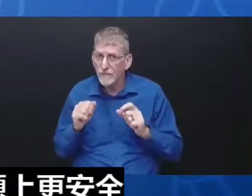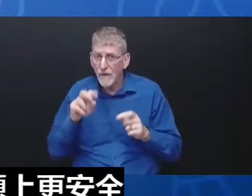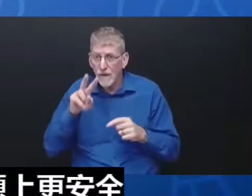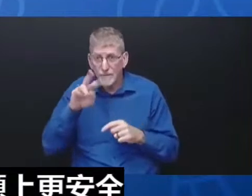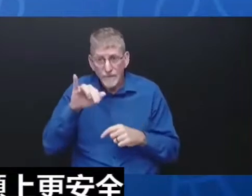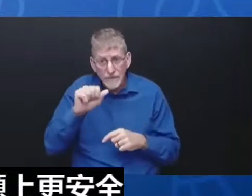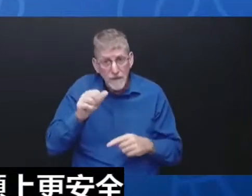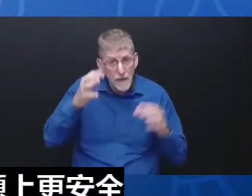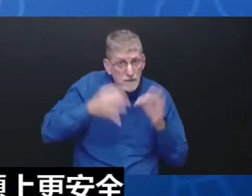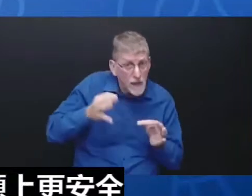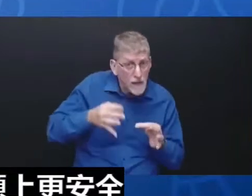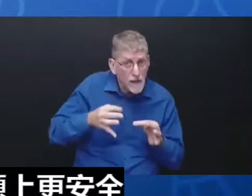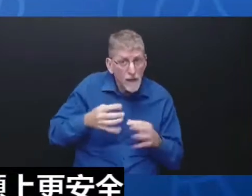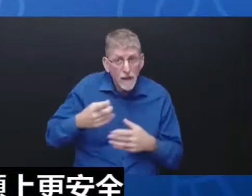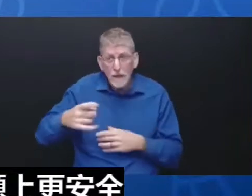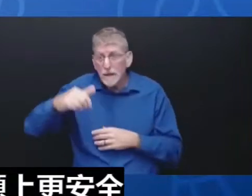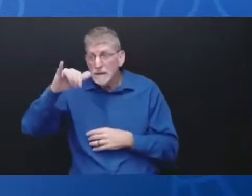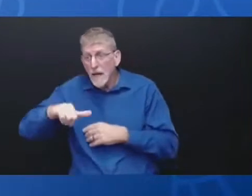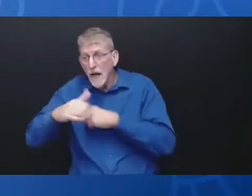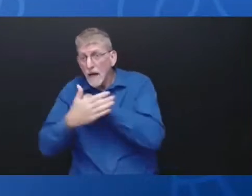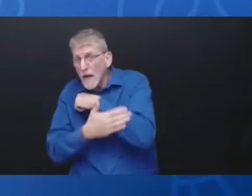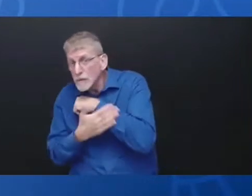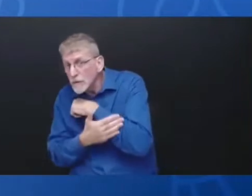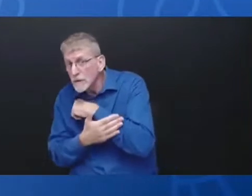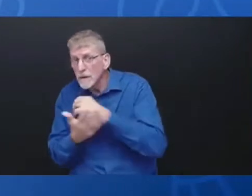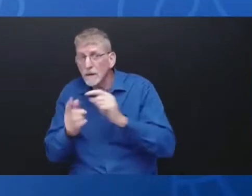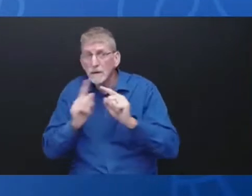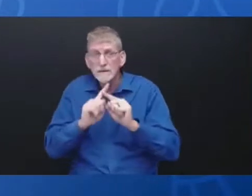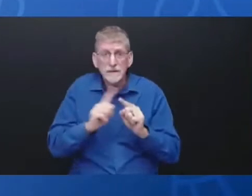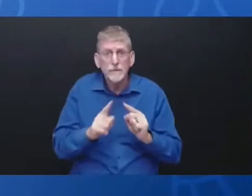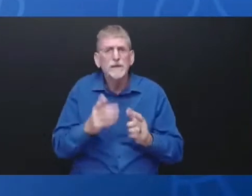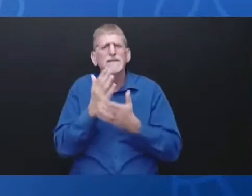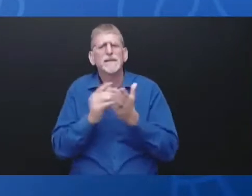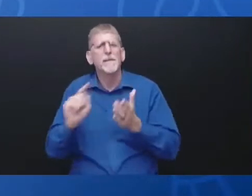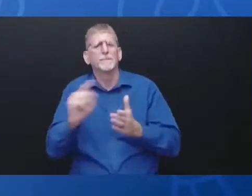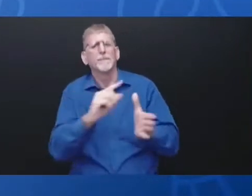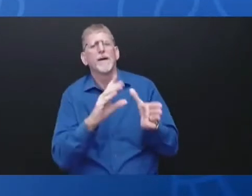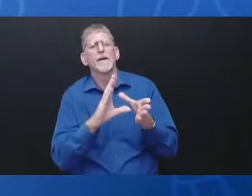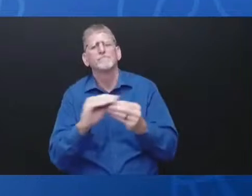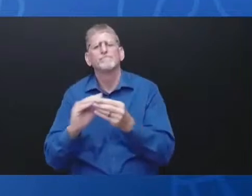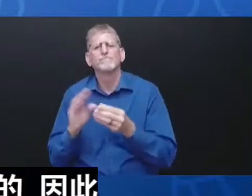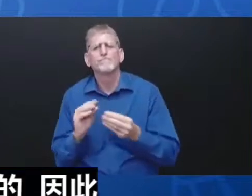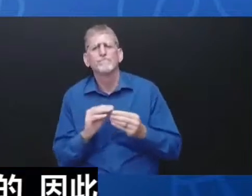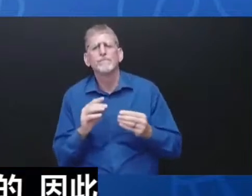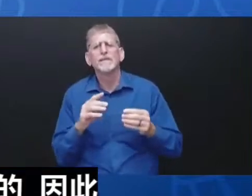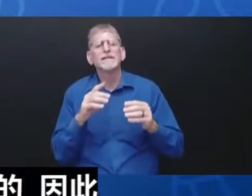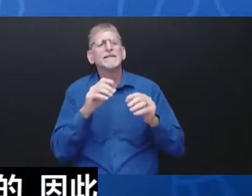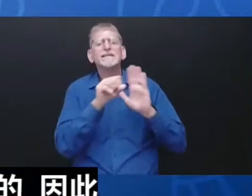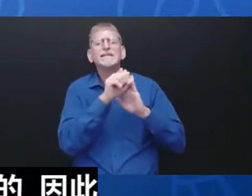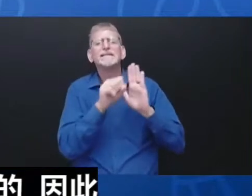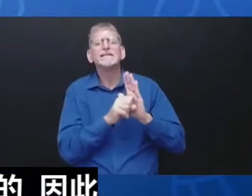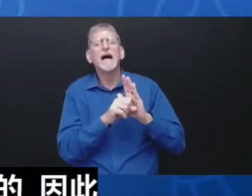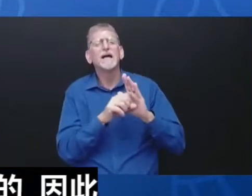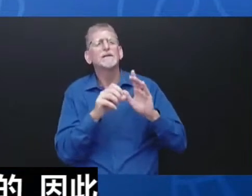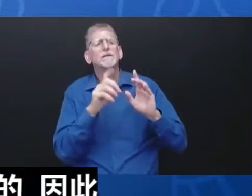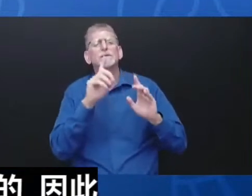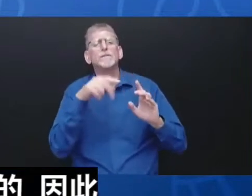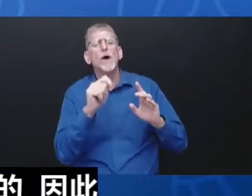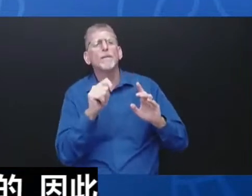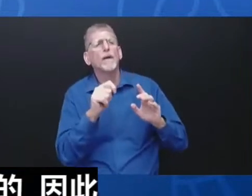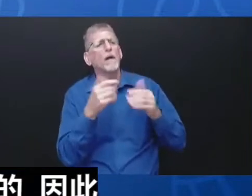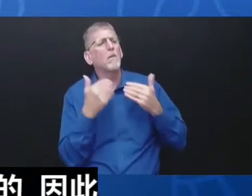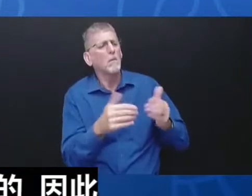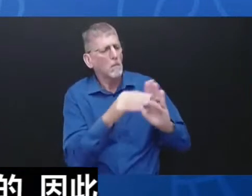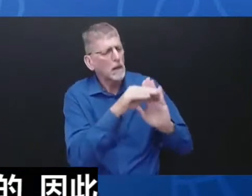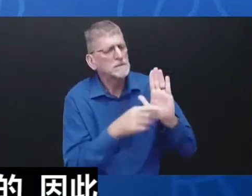that is an item through the State Department, it just simply isn't the case. So the premise, I have to say, I